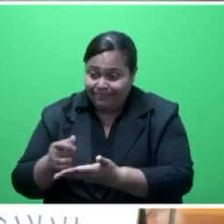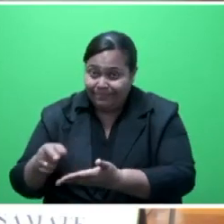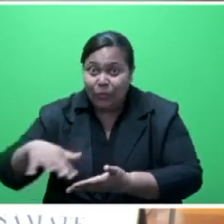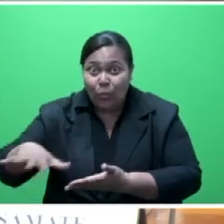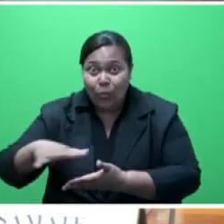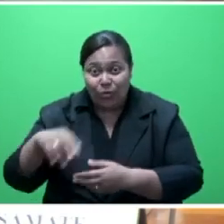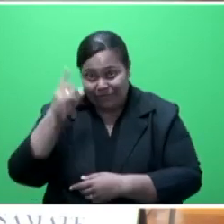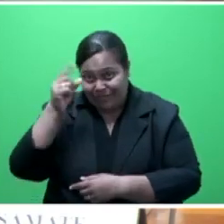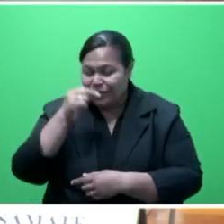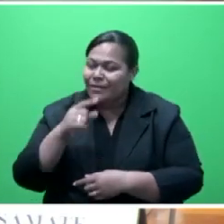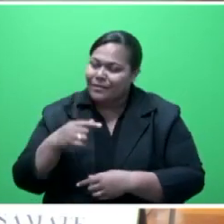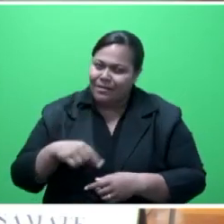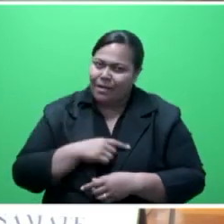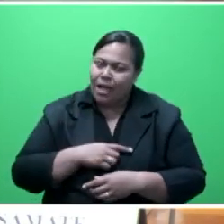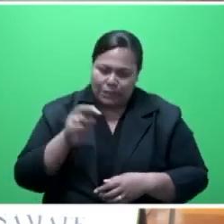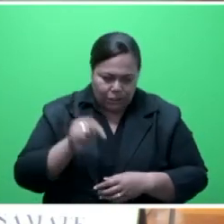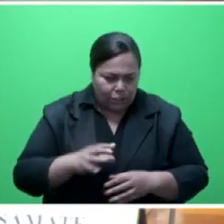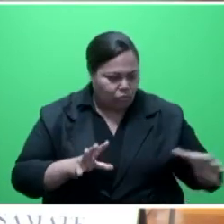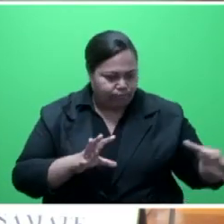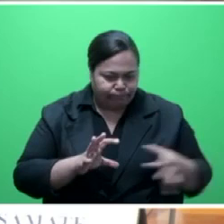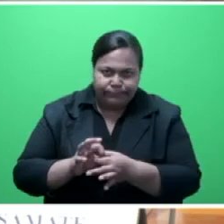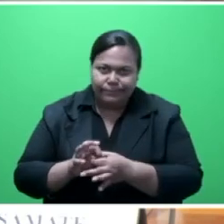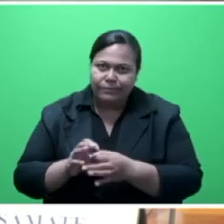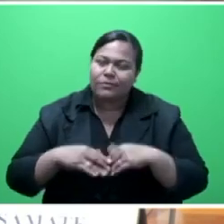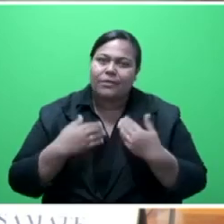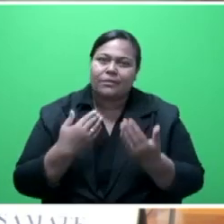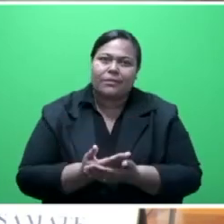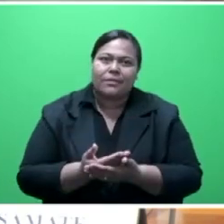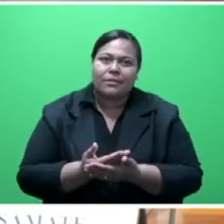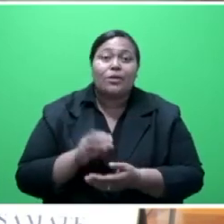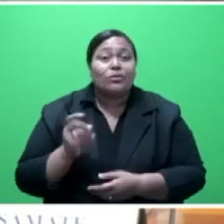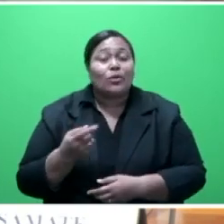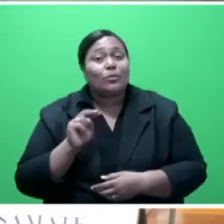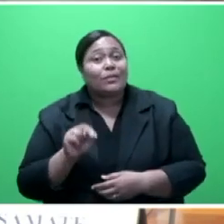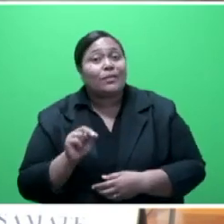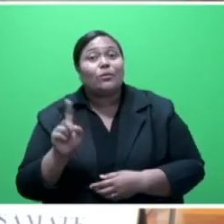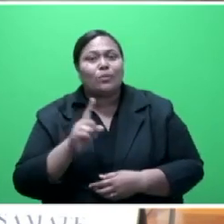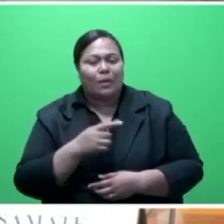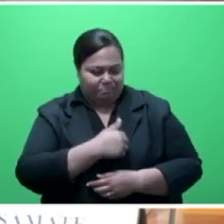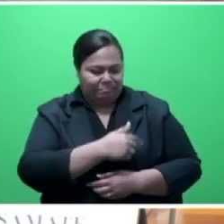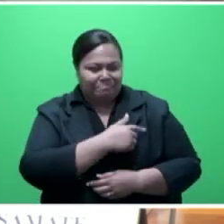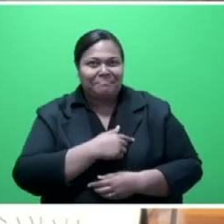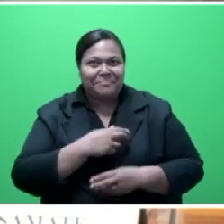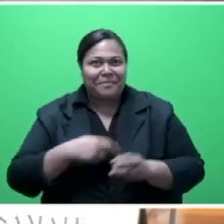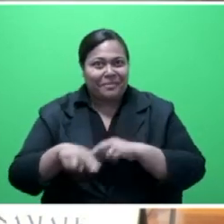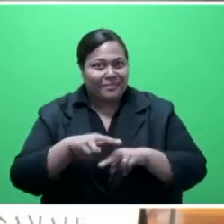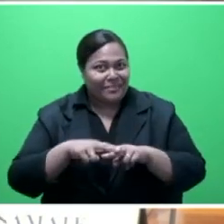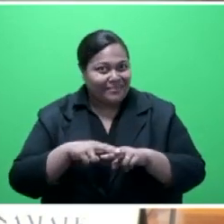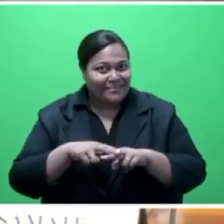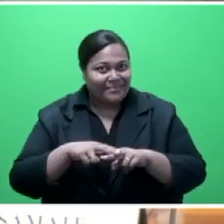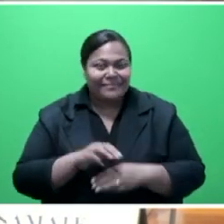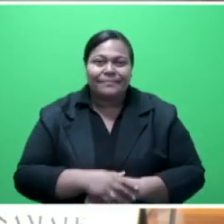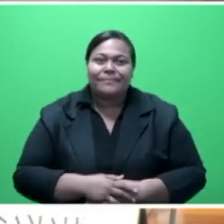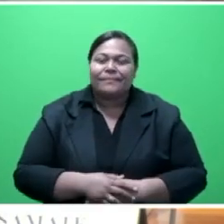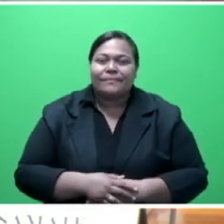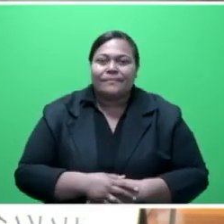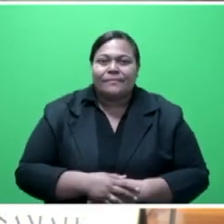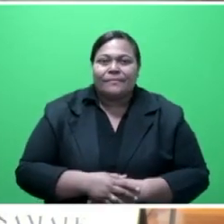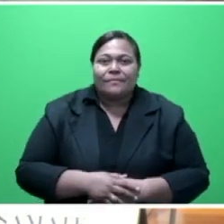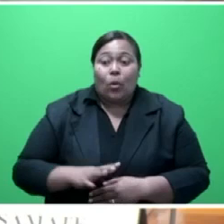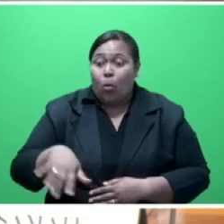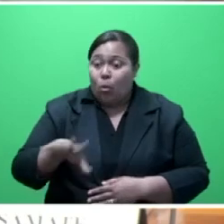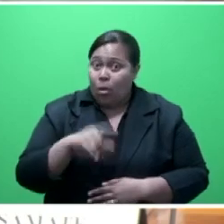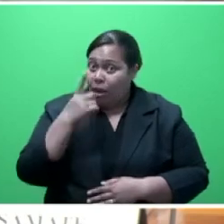us. This crisis is an opportunity to build a new brand of Fijian patriotism. So to all those who are still fortunate enough to be